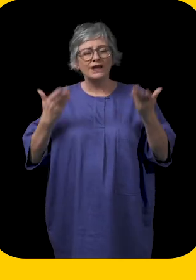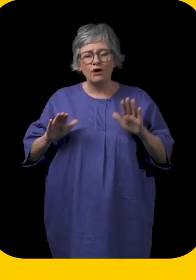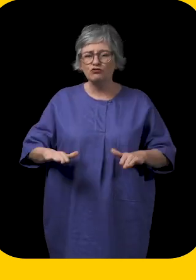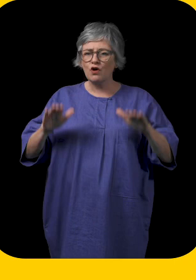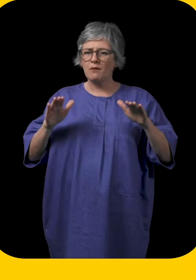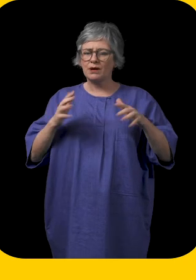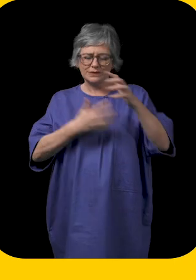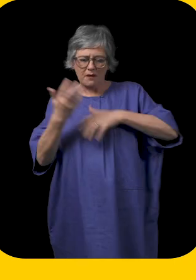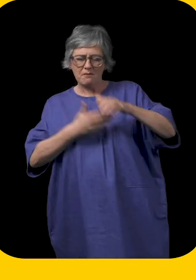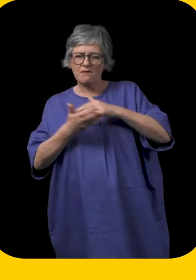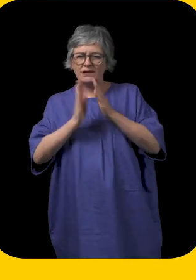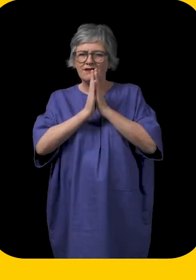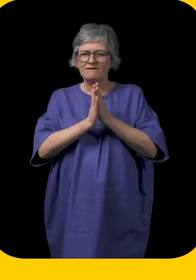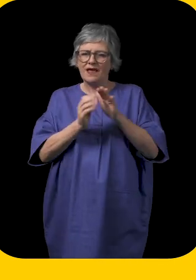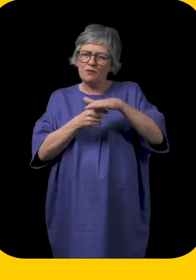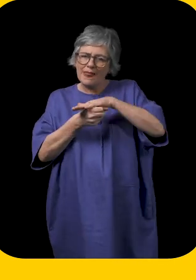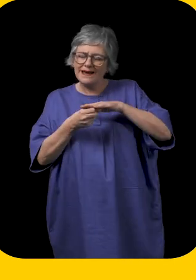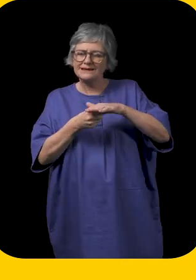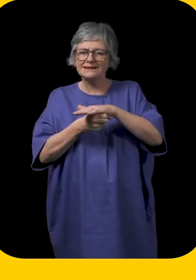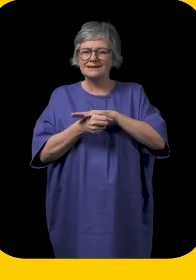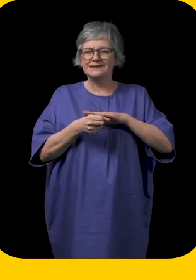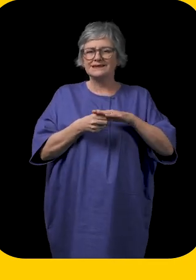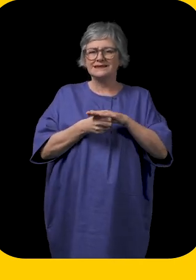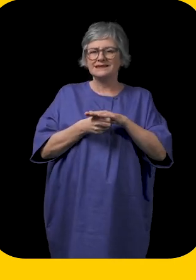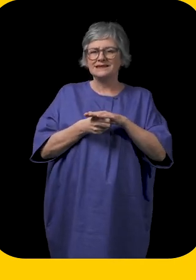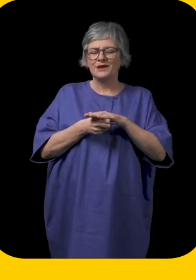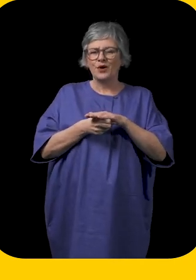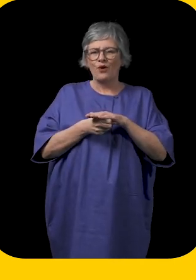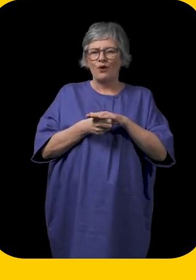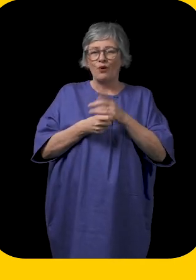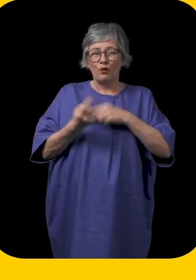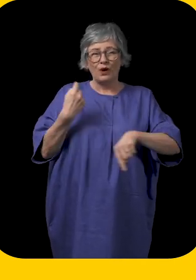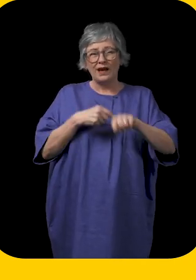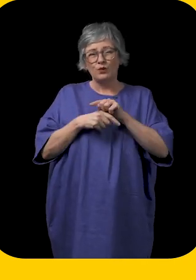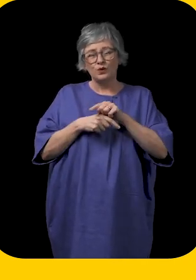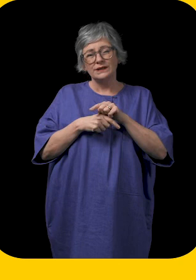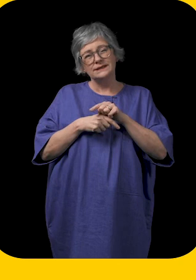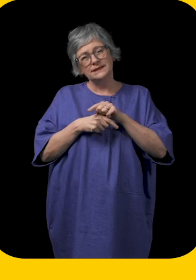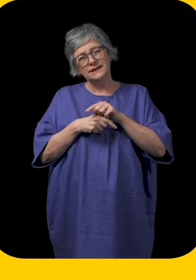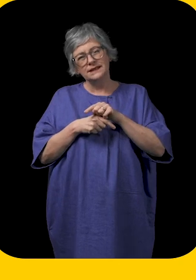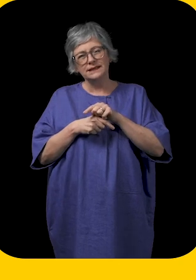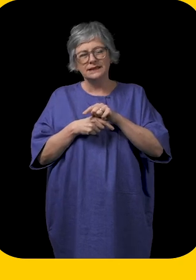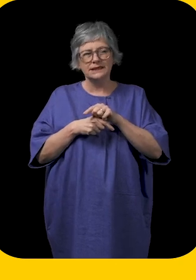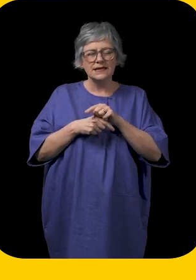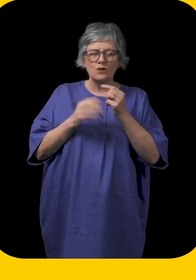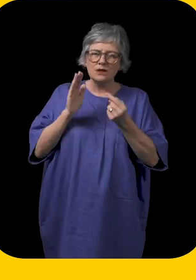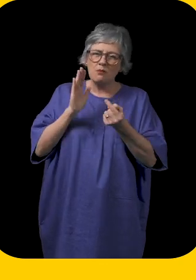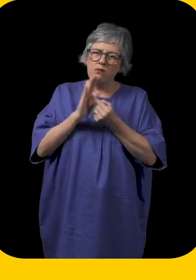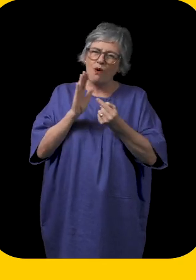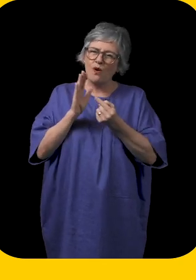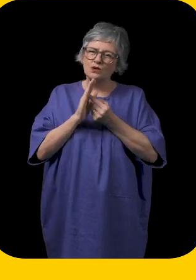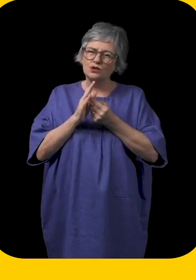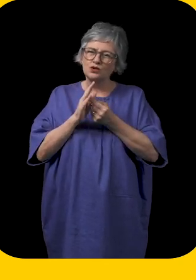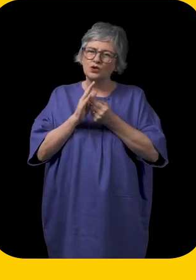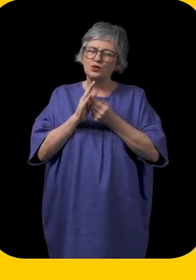grew up was a very multi-faith place, you know. And, you know, we would make... It was